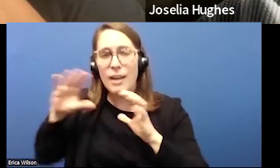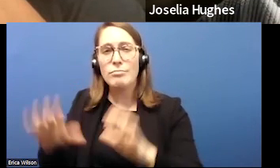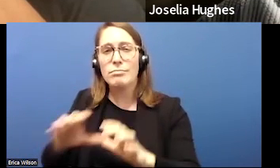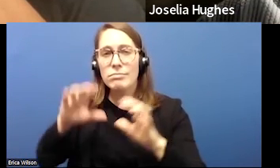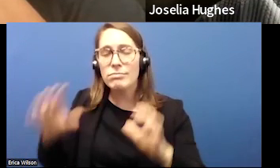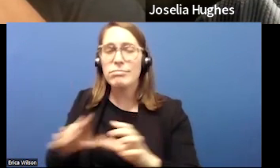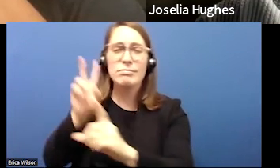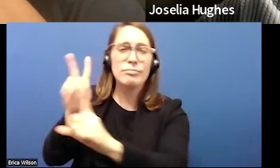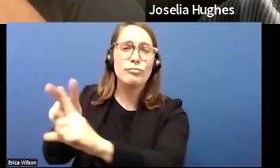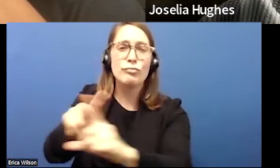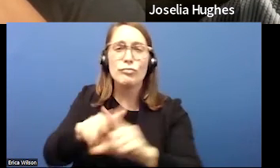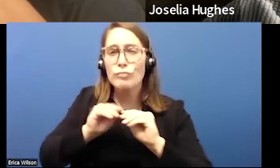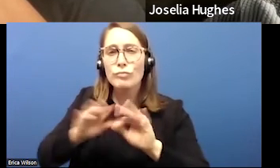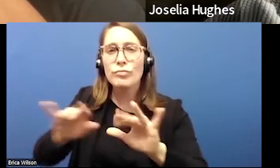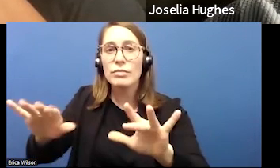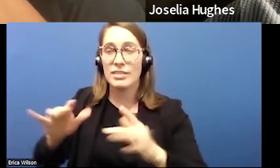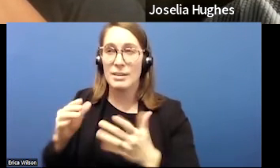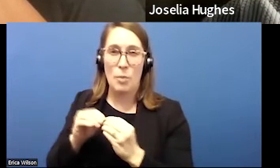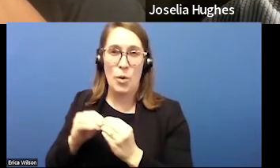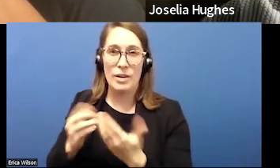activate it further. Mhm.